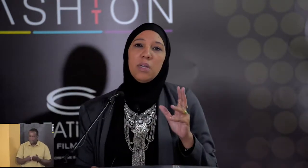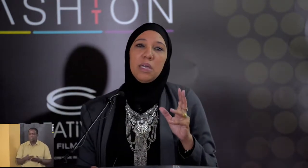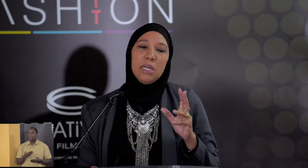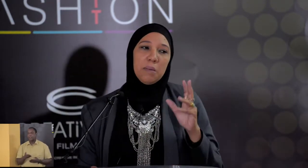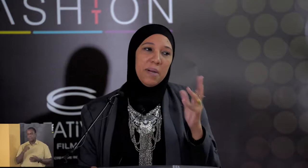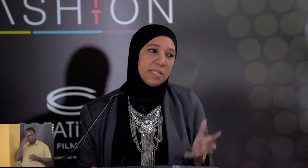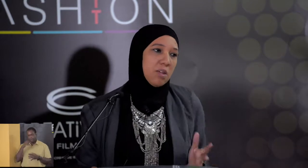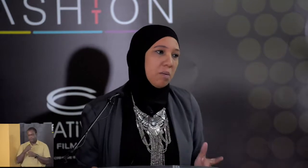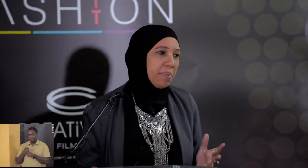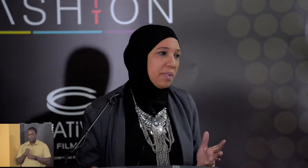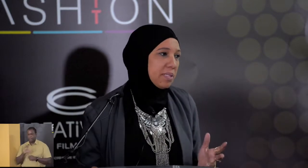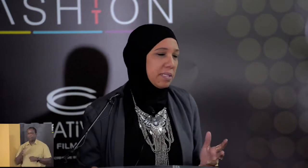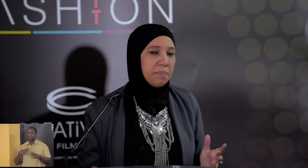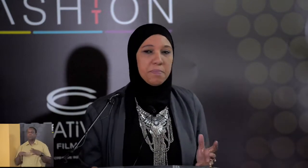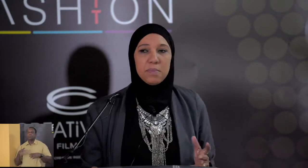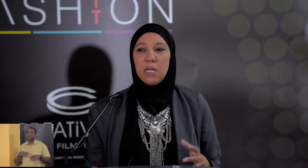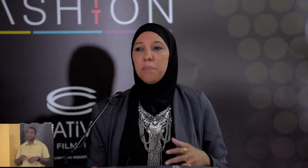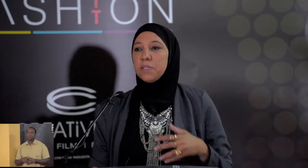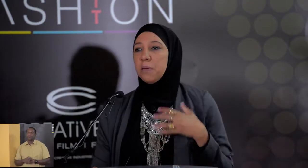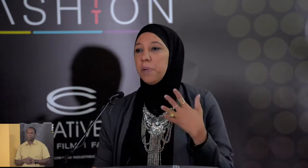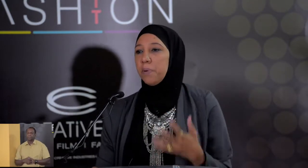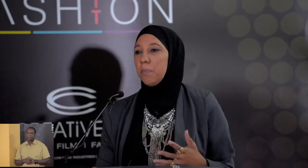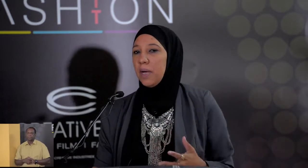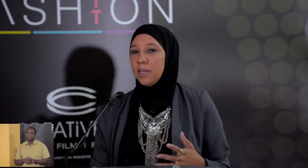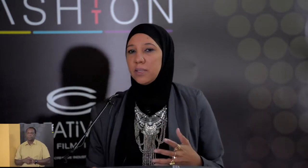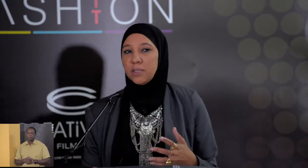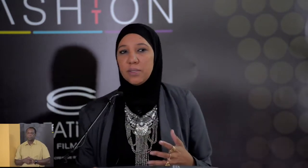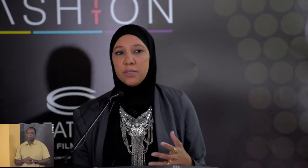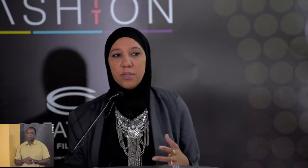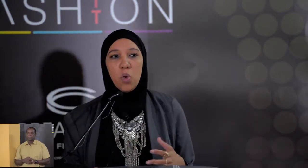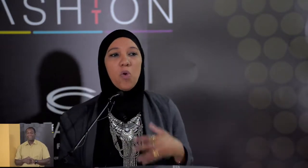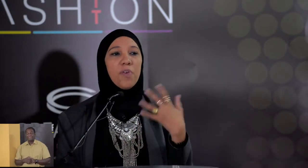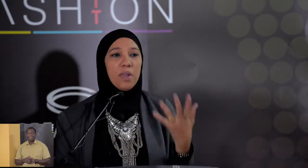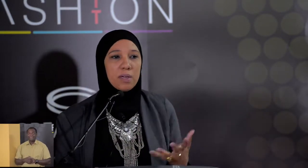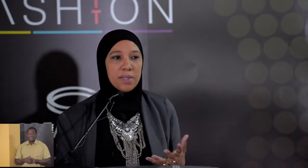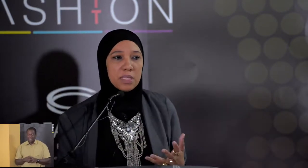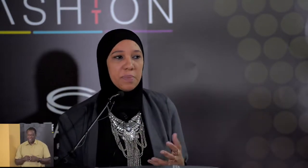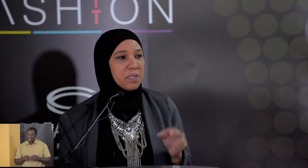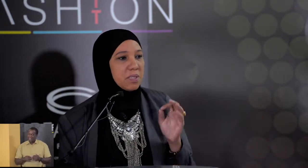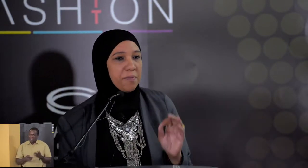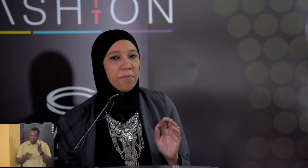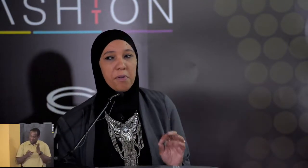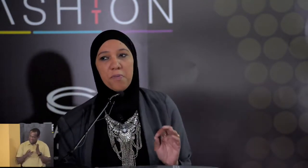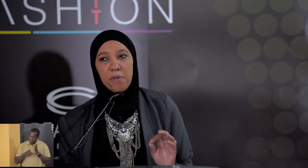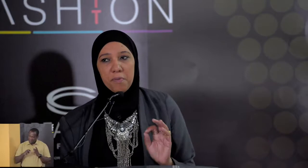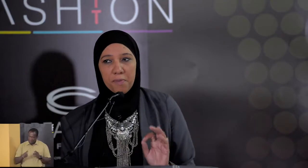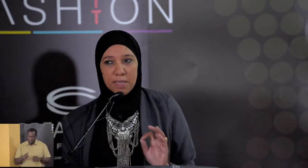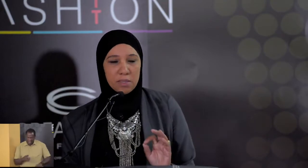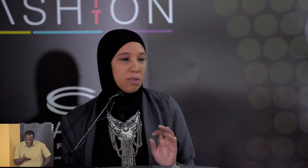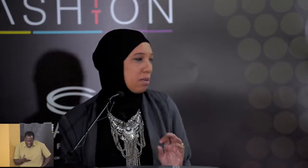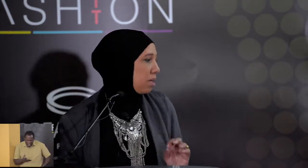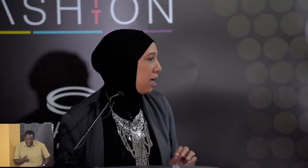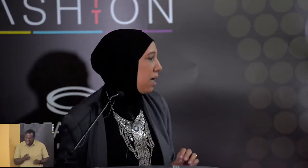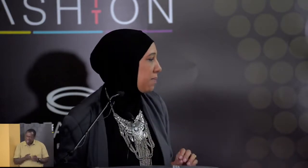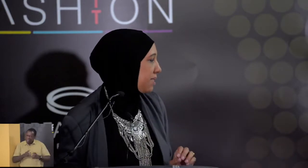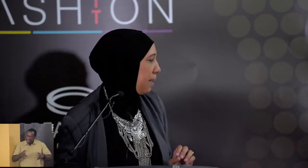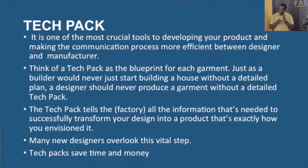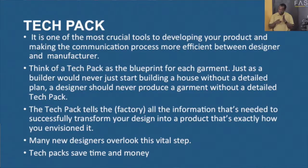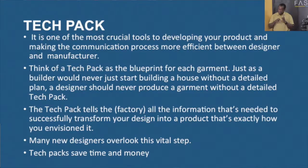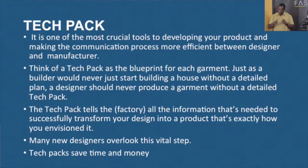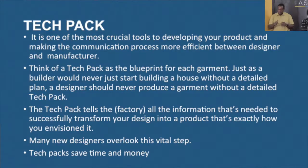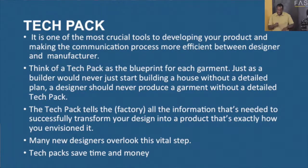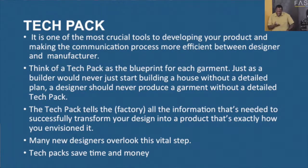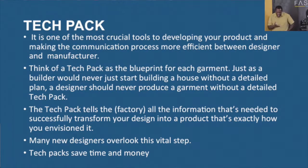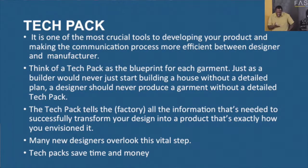Now, it might sound burdensome, and some people might overlook this, but this is a very, very vital